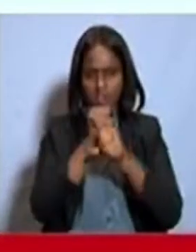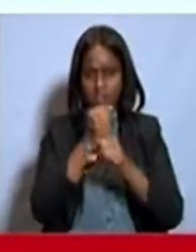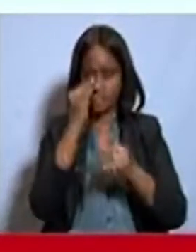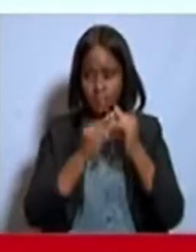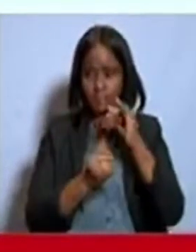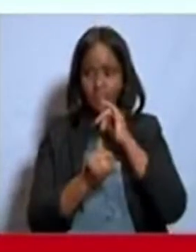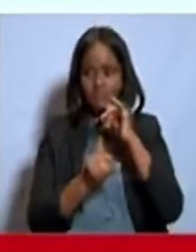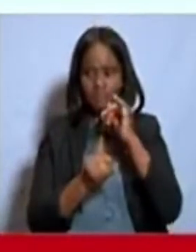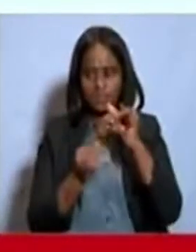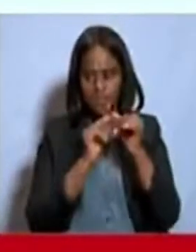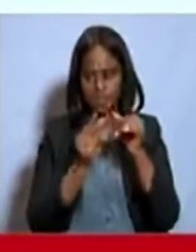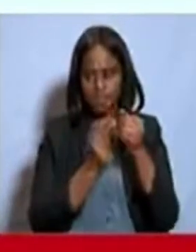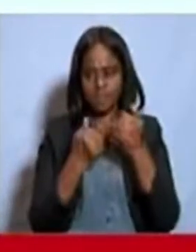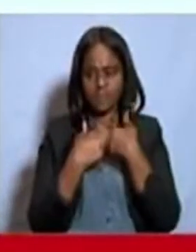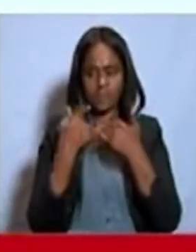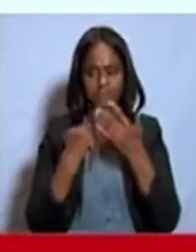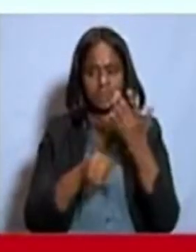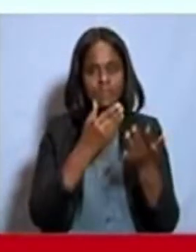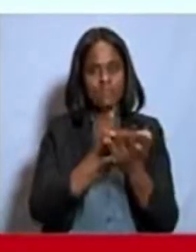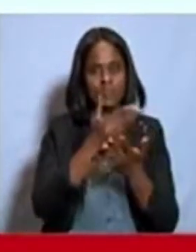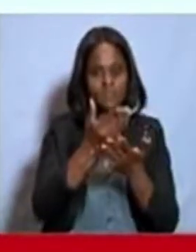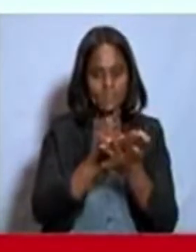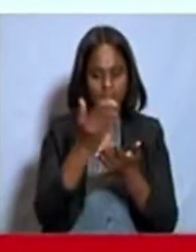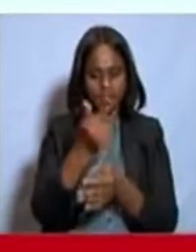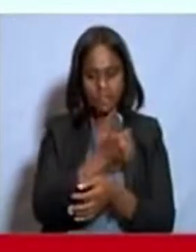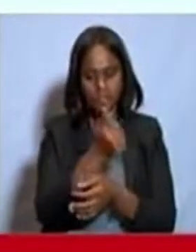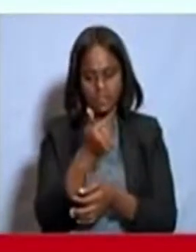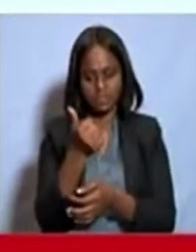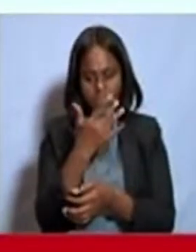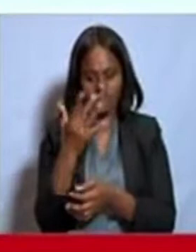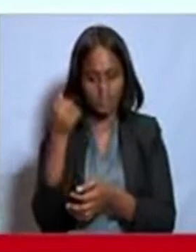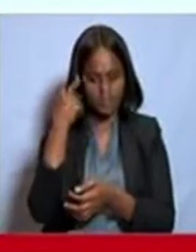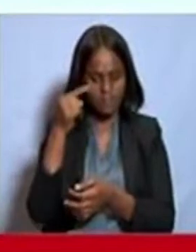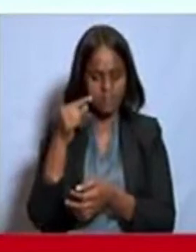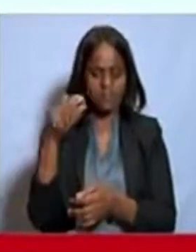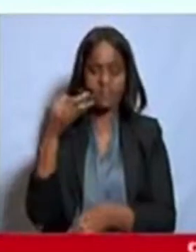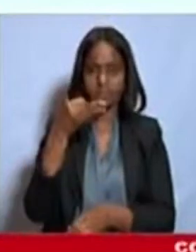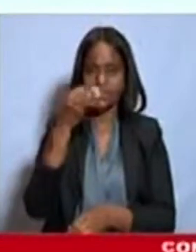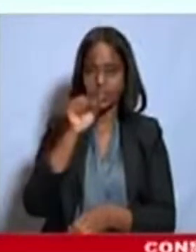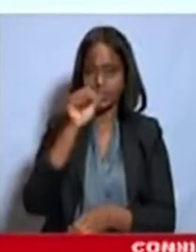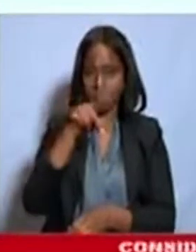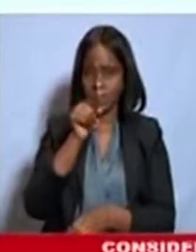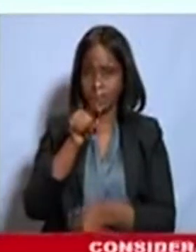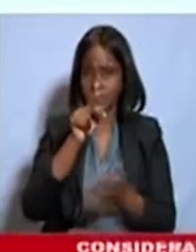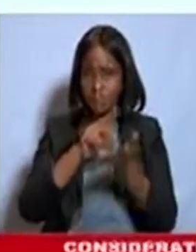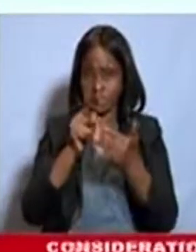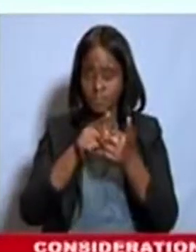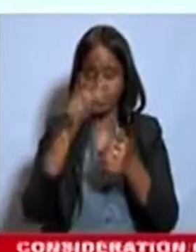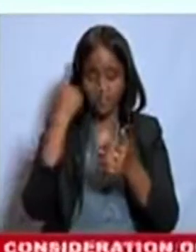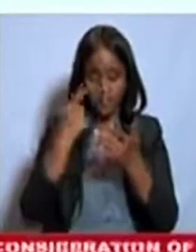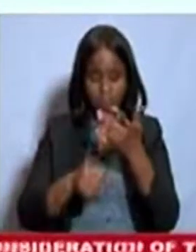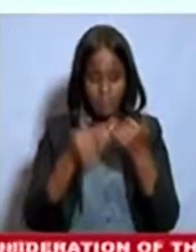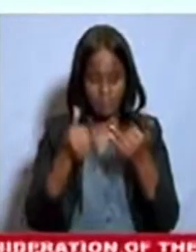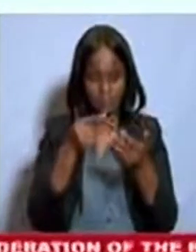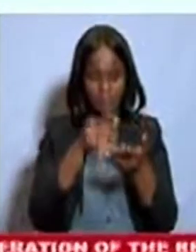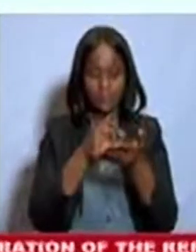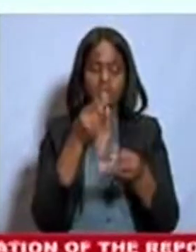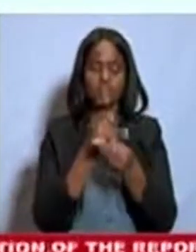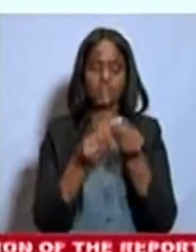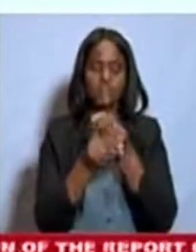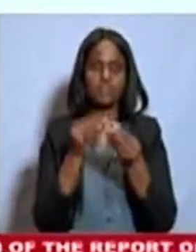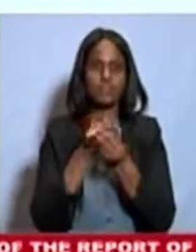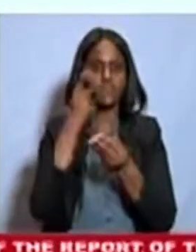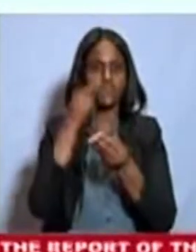then we also had procurement of other assets for the FSP program. That is what has contributed to